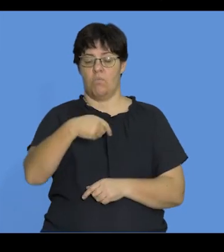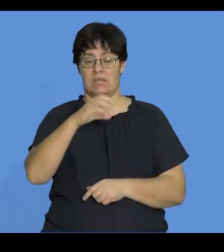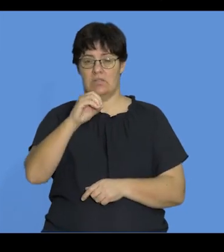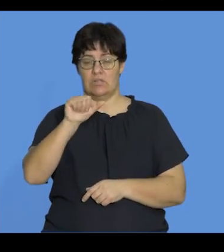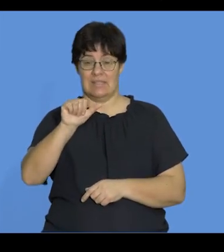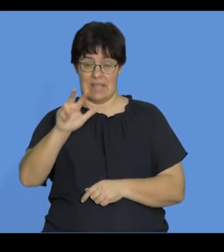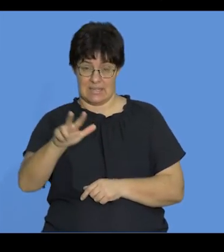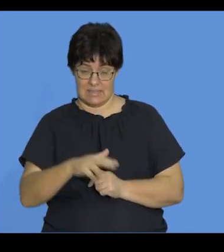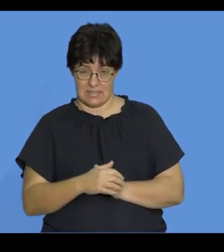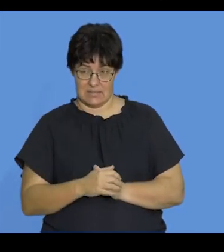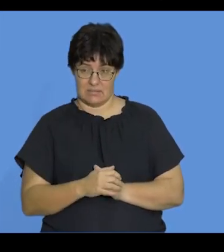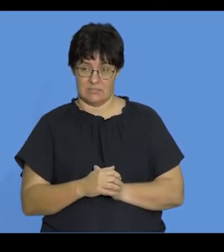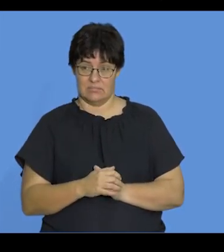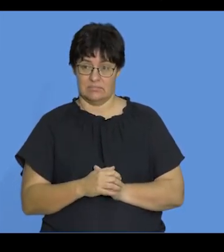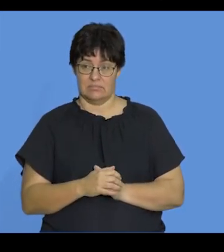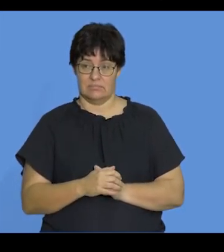right? So